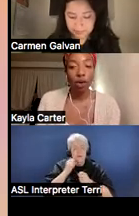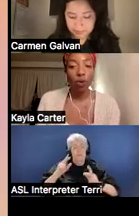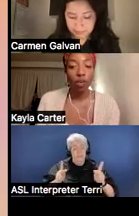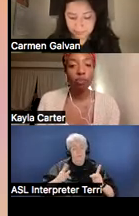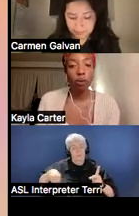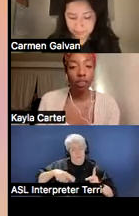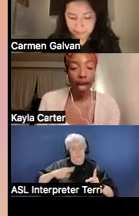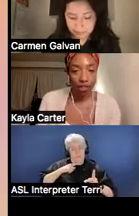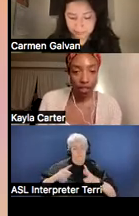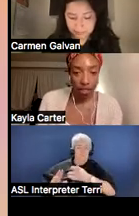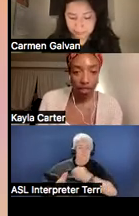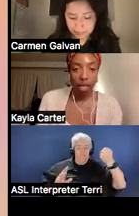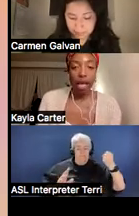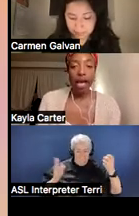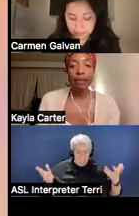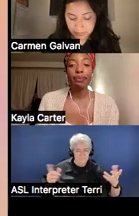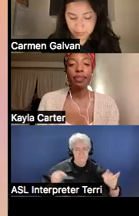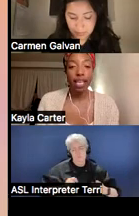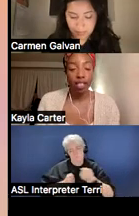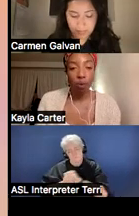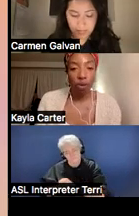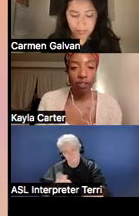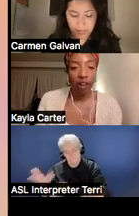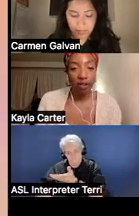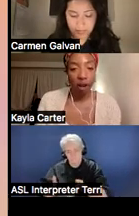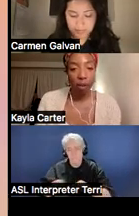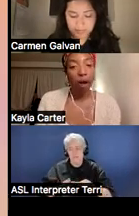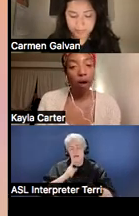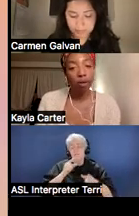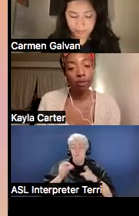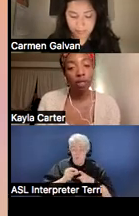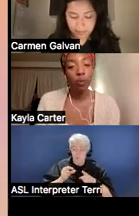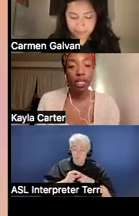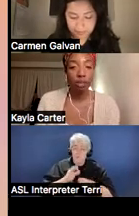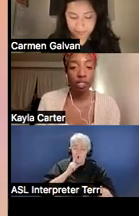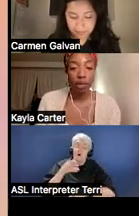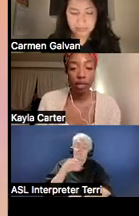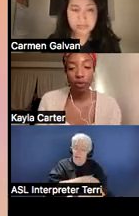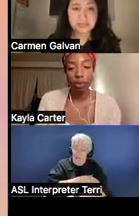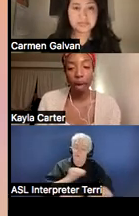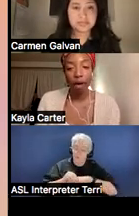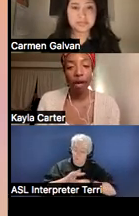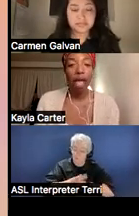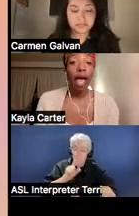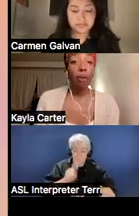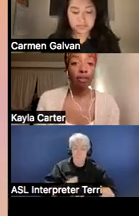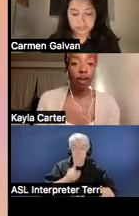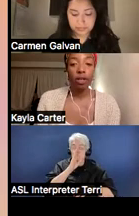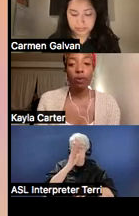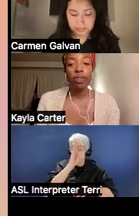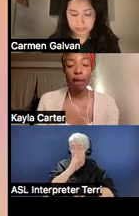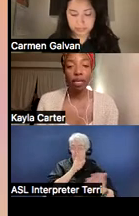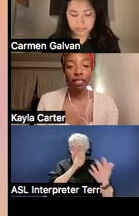beyond words, but with actions. Yes, our words are very, very powerful and we need to be speaking truth to power.